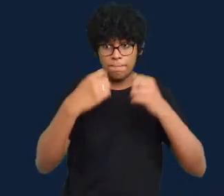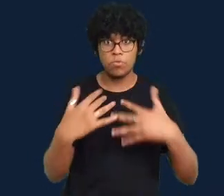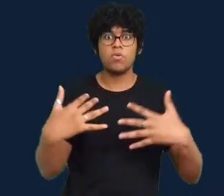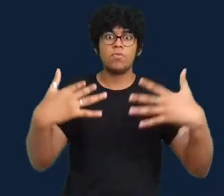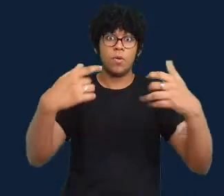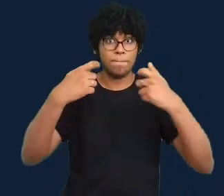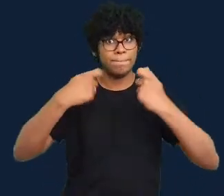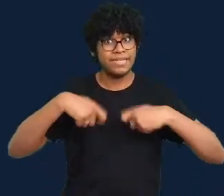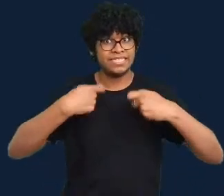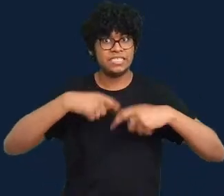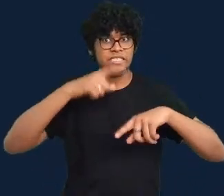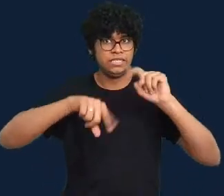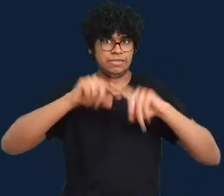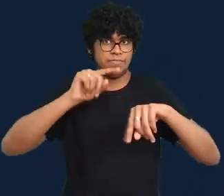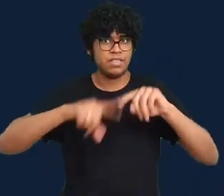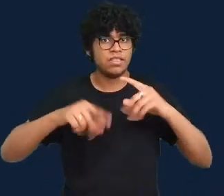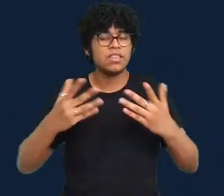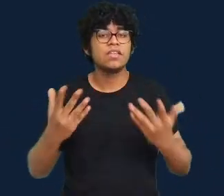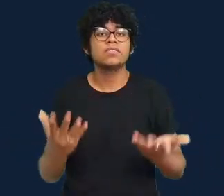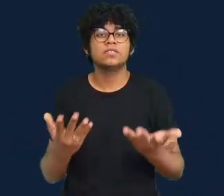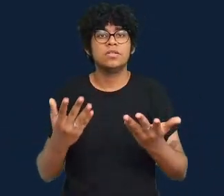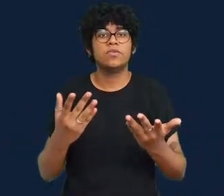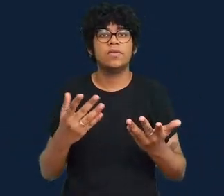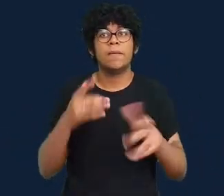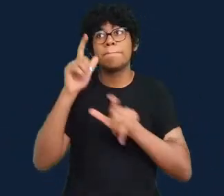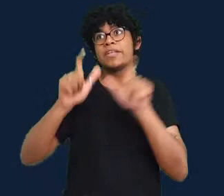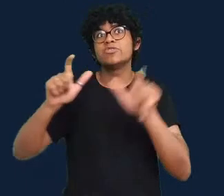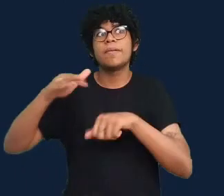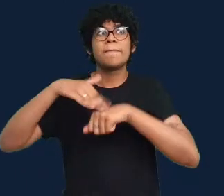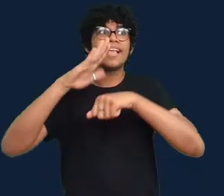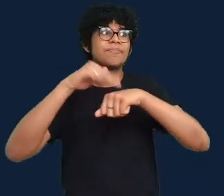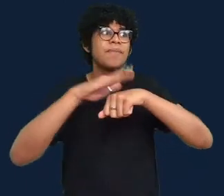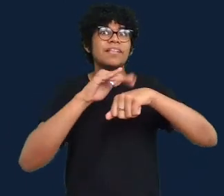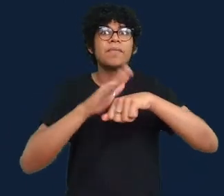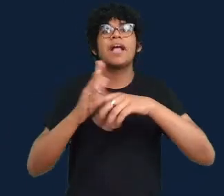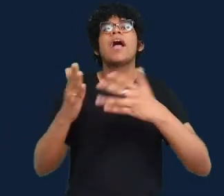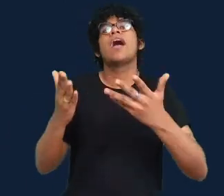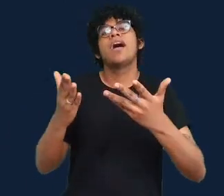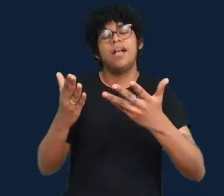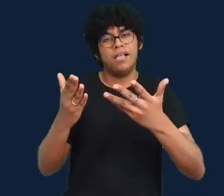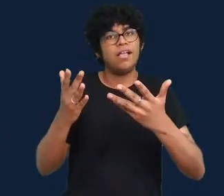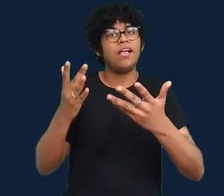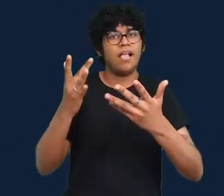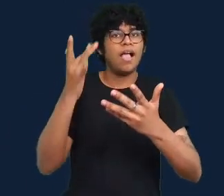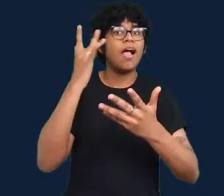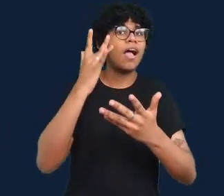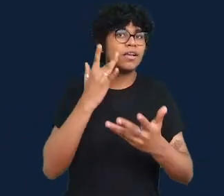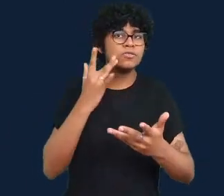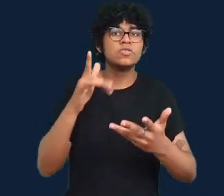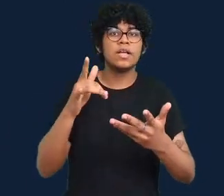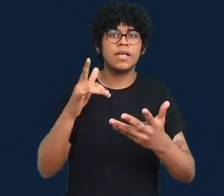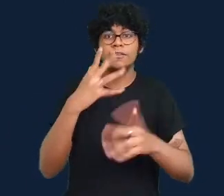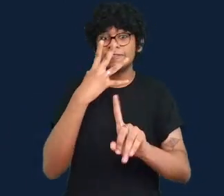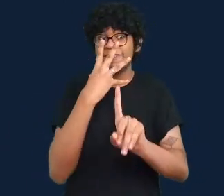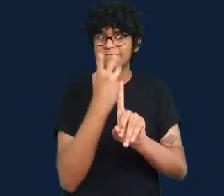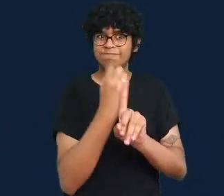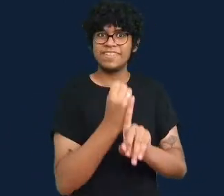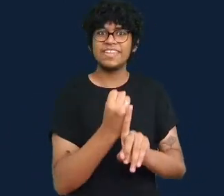do this, I think the inspiration will lead others to do it too. So I would think